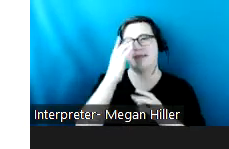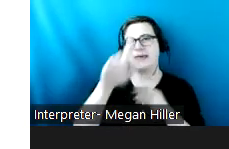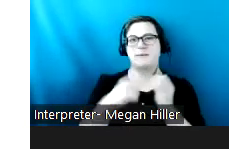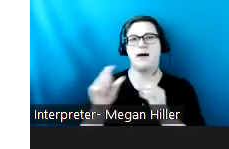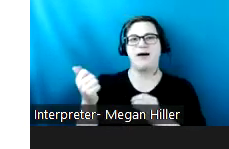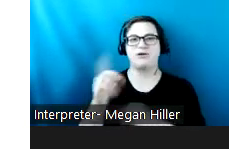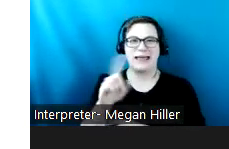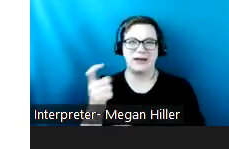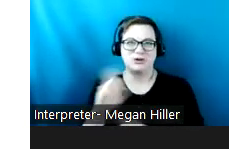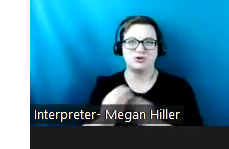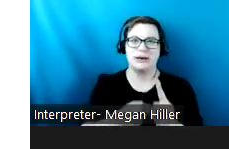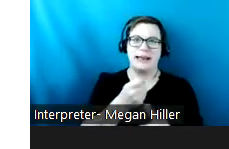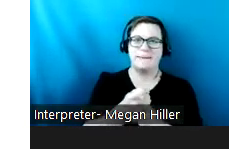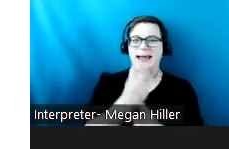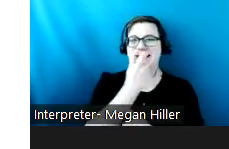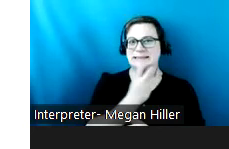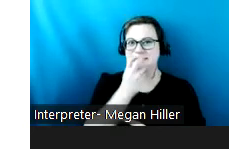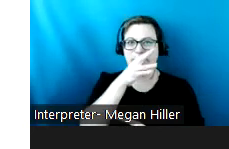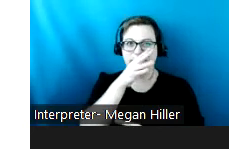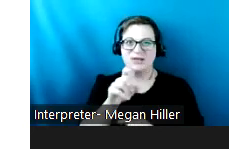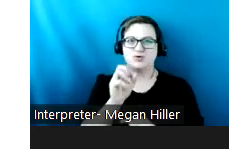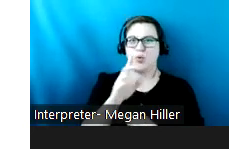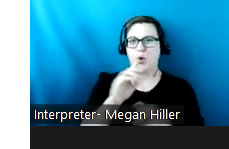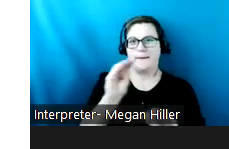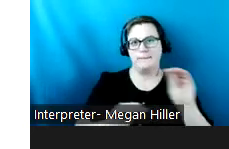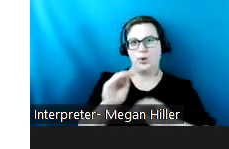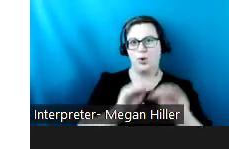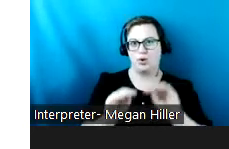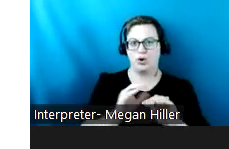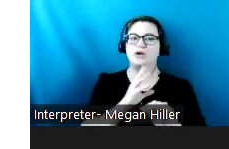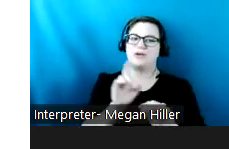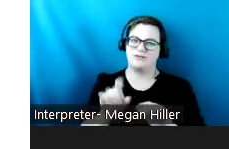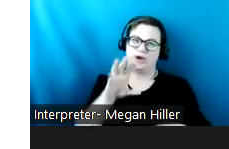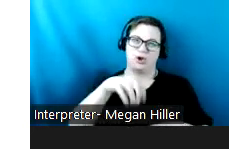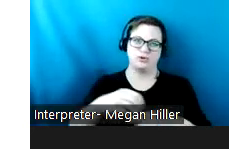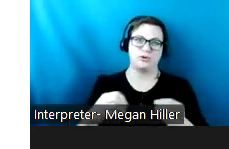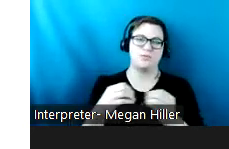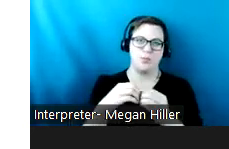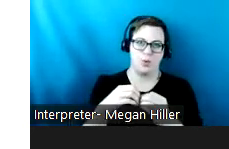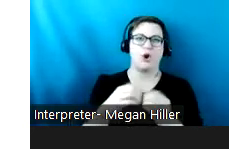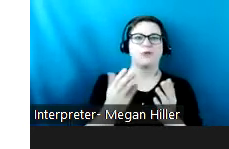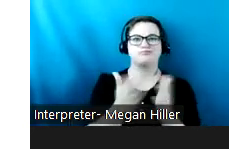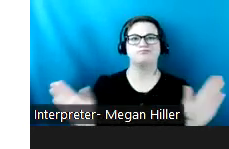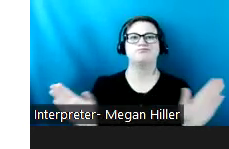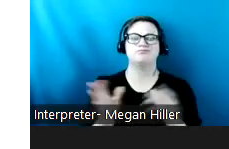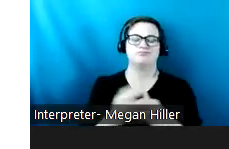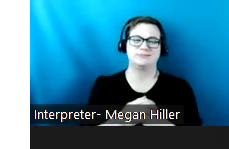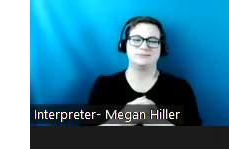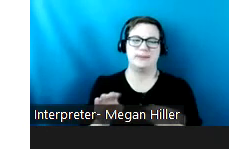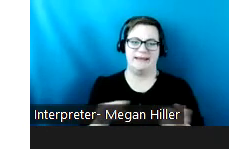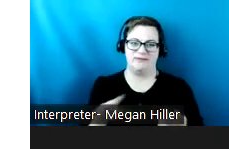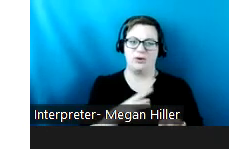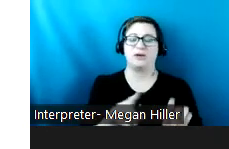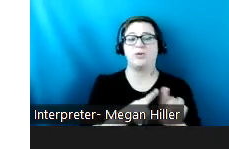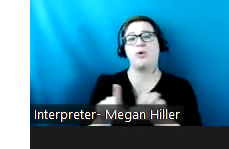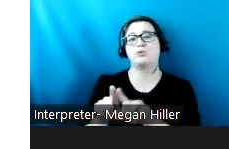that speech or motor activity, and so trying to incorporate more inclusivity. And then we are also and